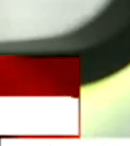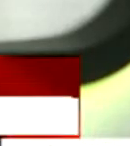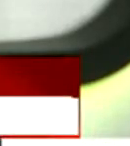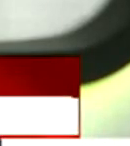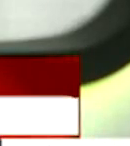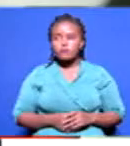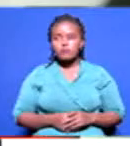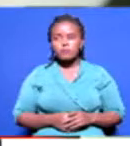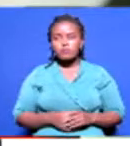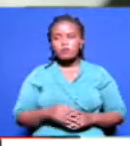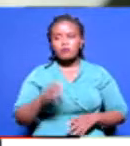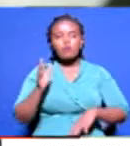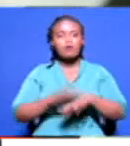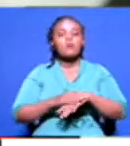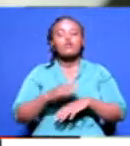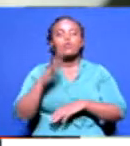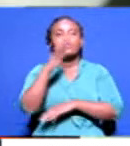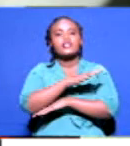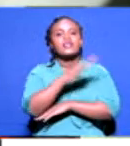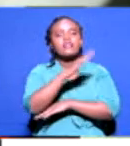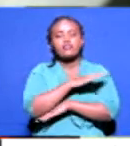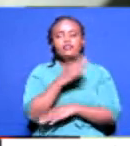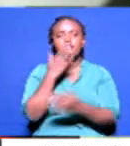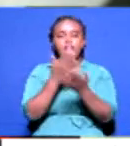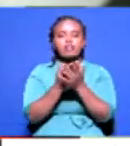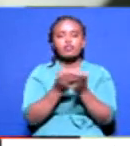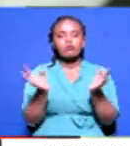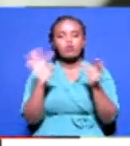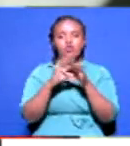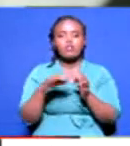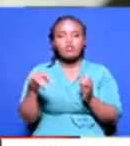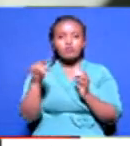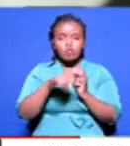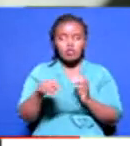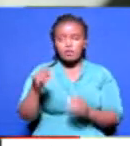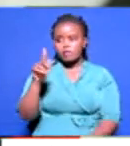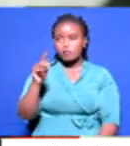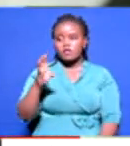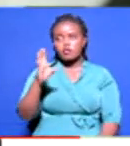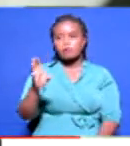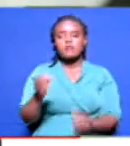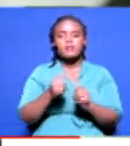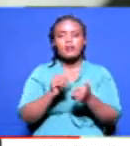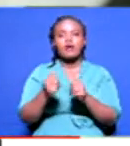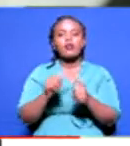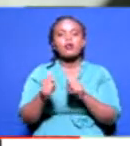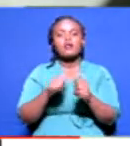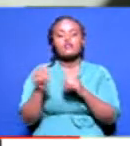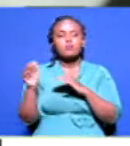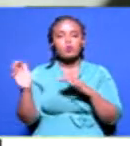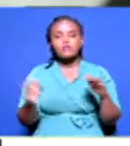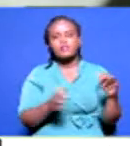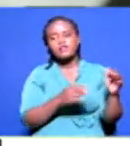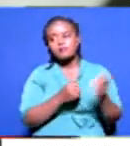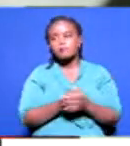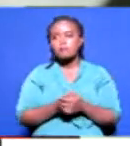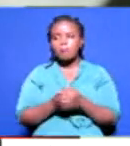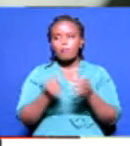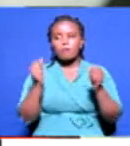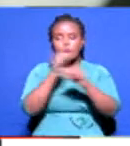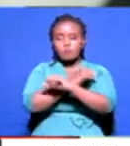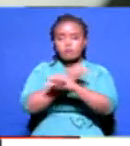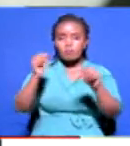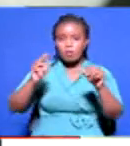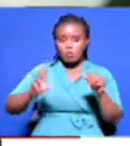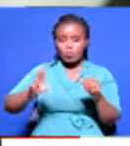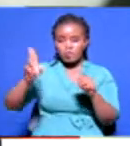Good evening and thank you for joining us for tonight's edition of KBC Sports Update with me, Richard Munga. Now, President Uhuru Kenyatta says the